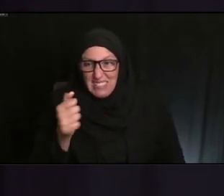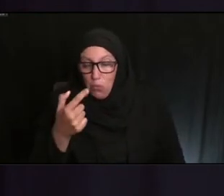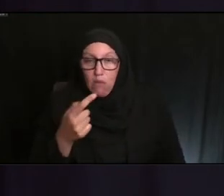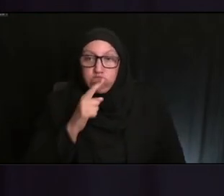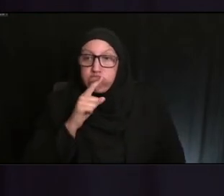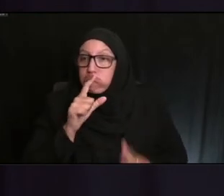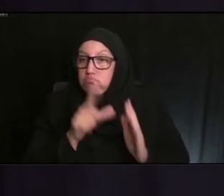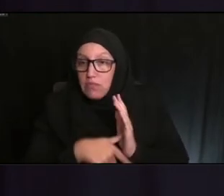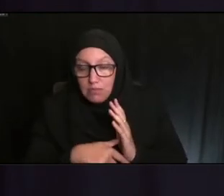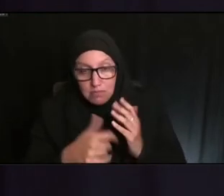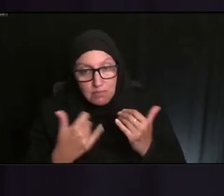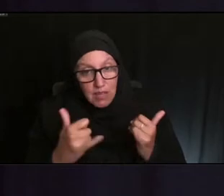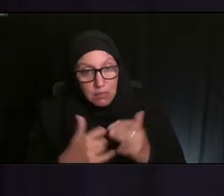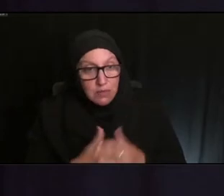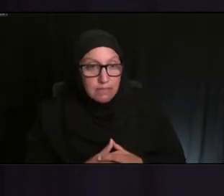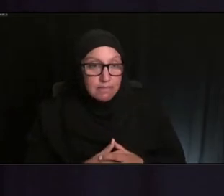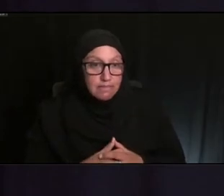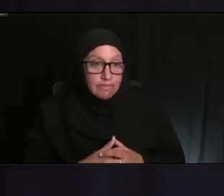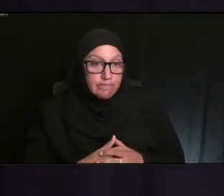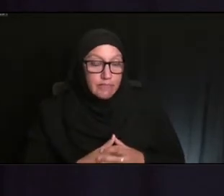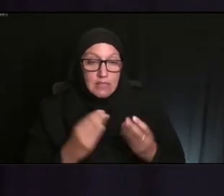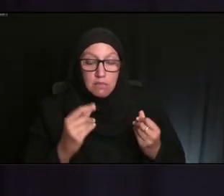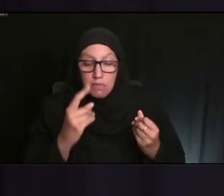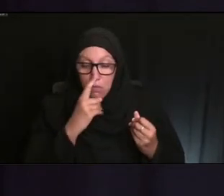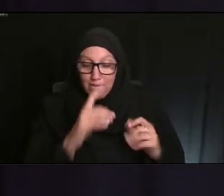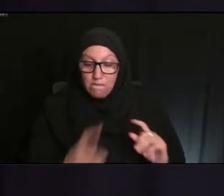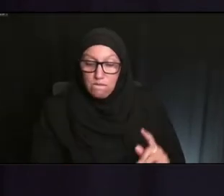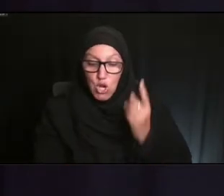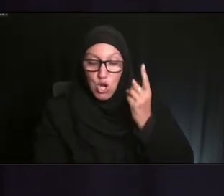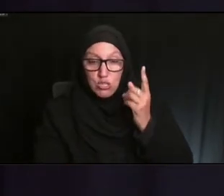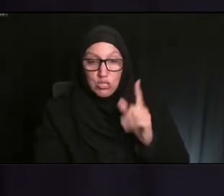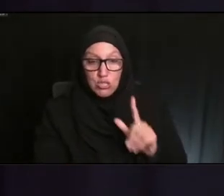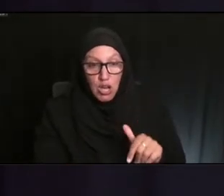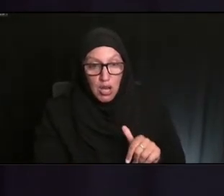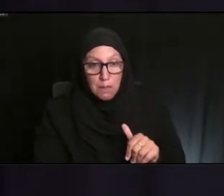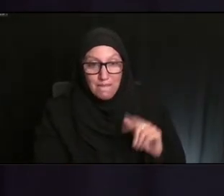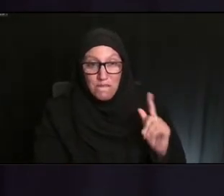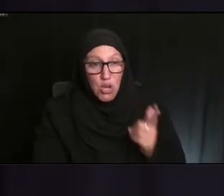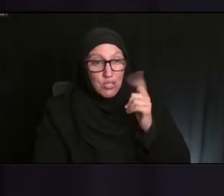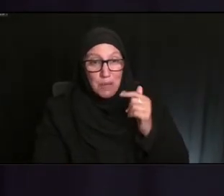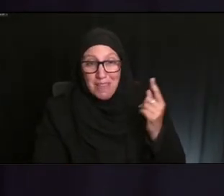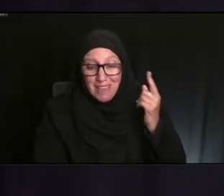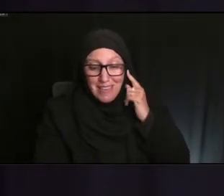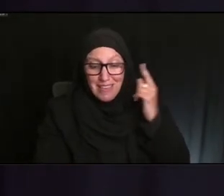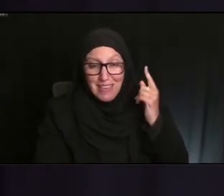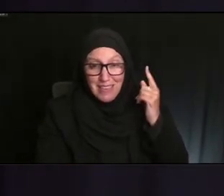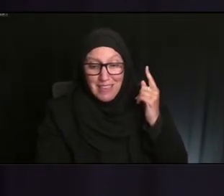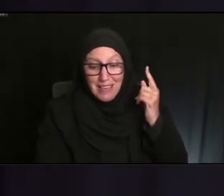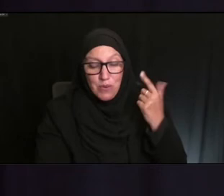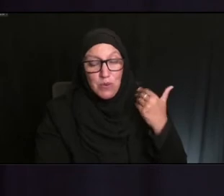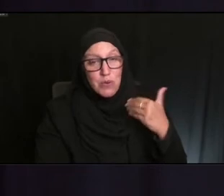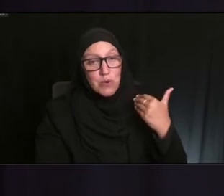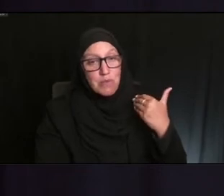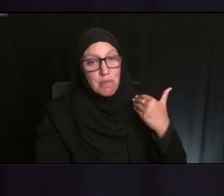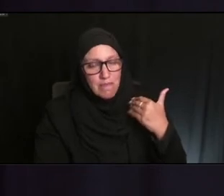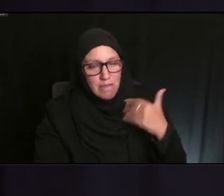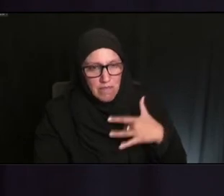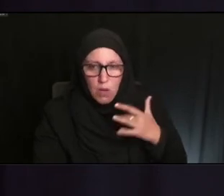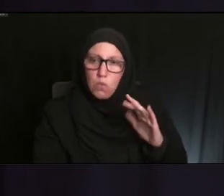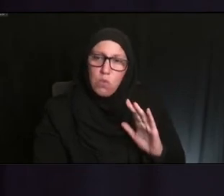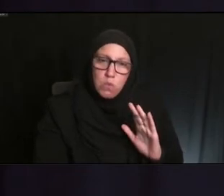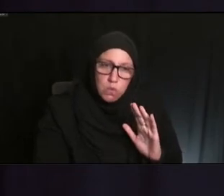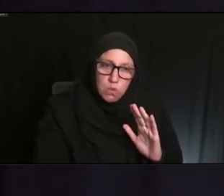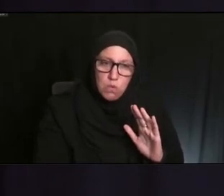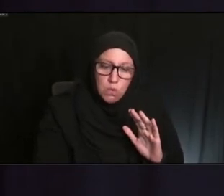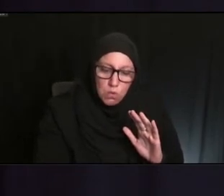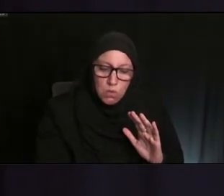But for those that it strikes them for the first time, then they may be excused. Maybe they never walked